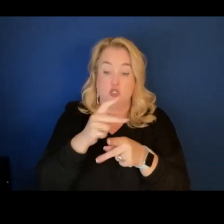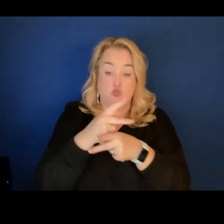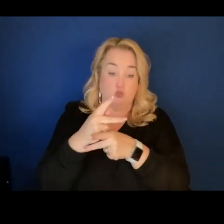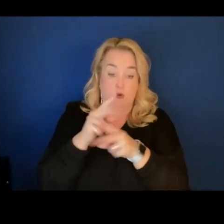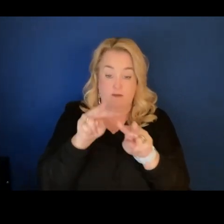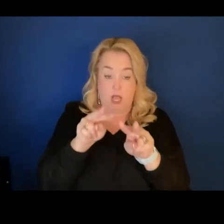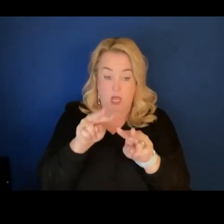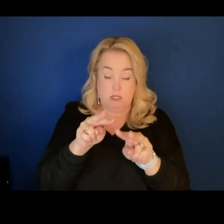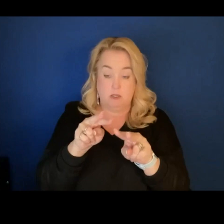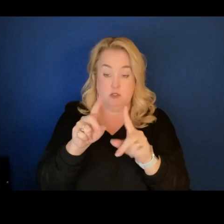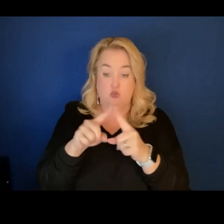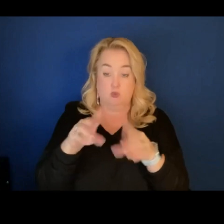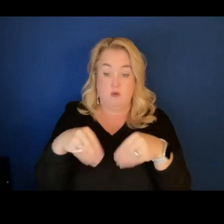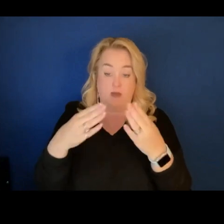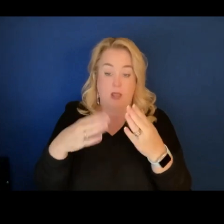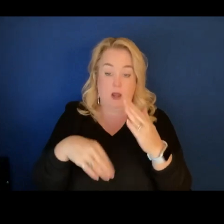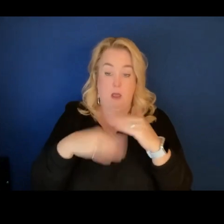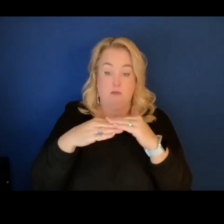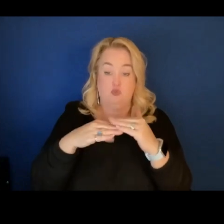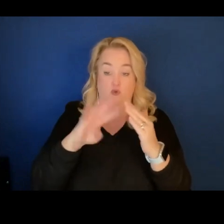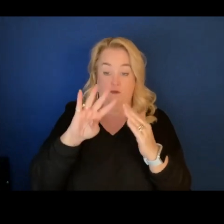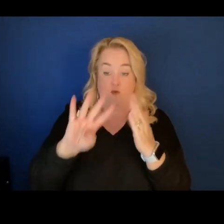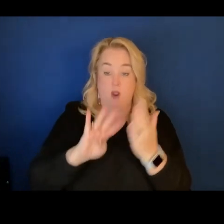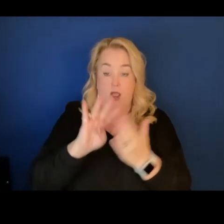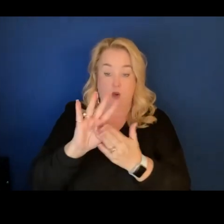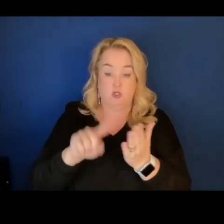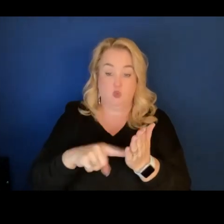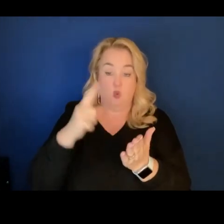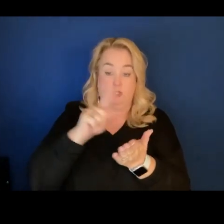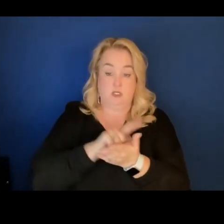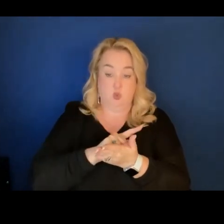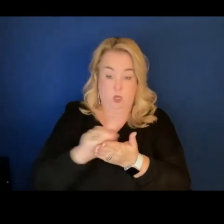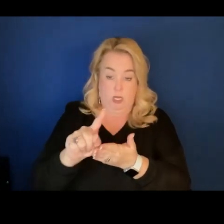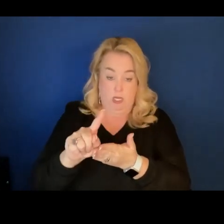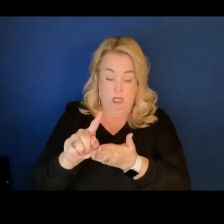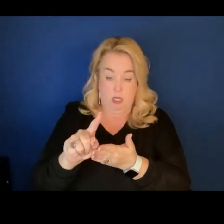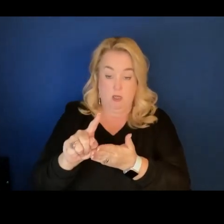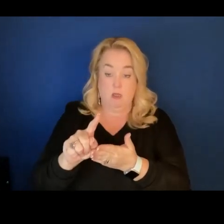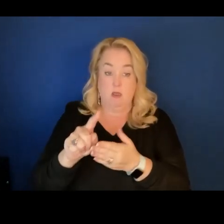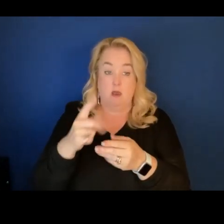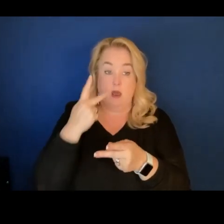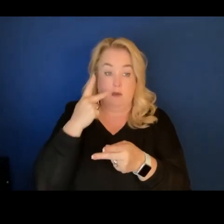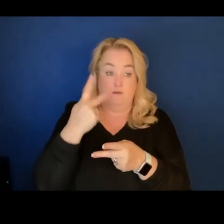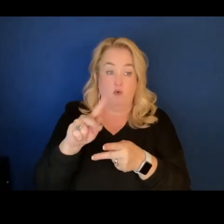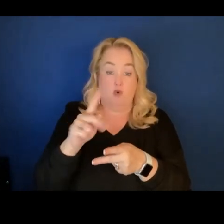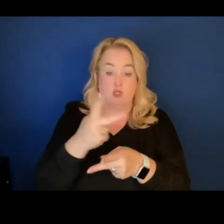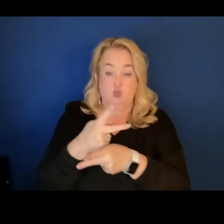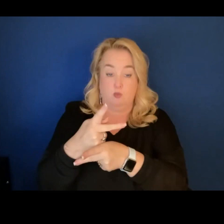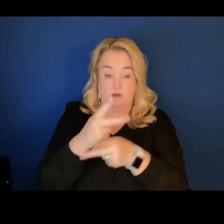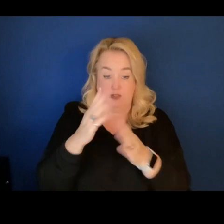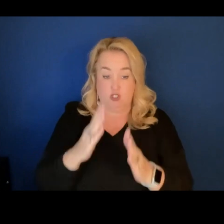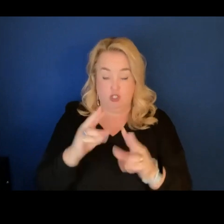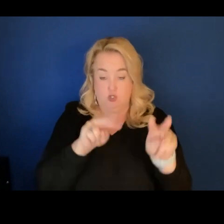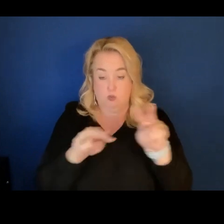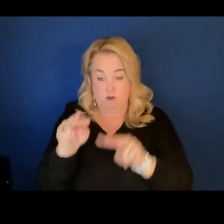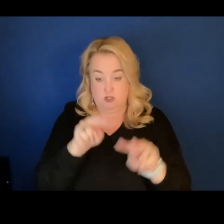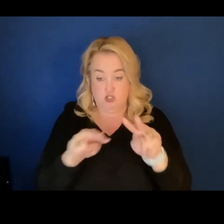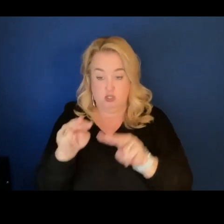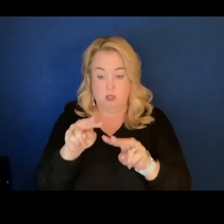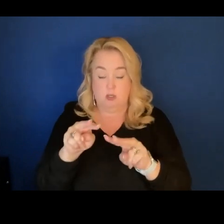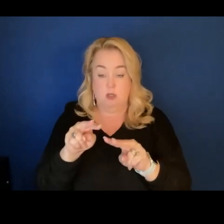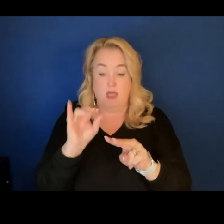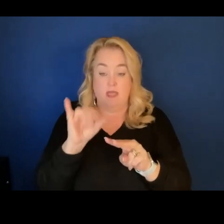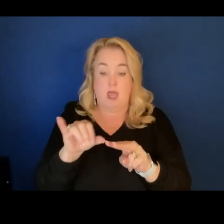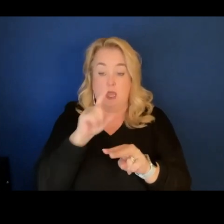to provide up to 4 hours once a week of in-home companionship and supervision. And this is good for people who are still doing